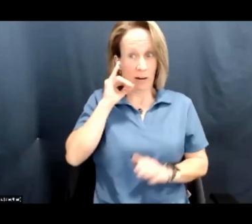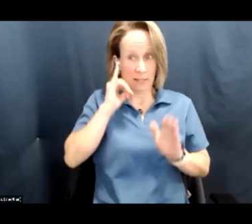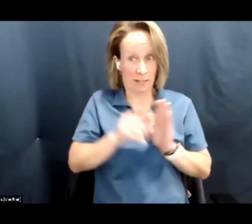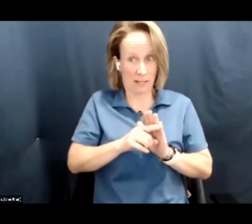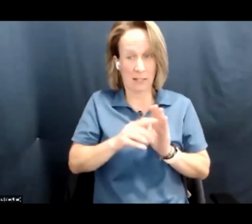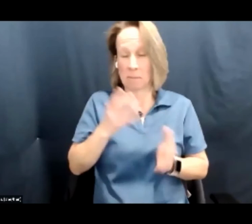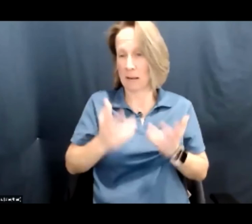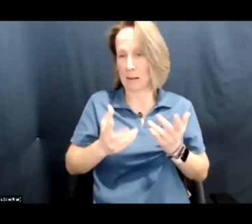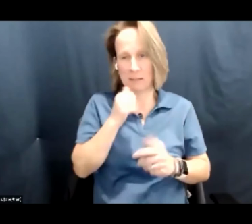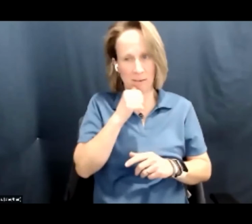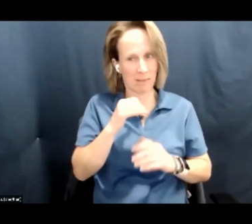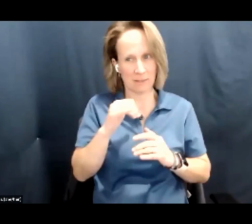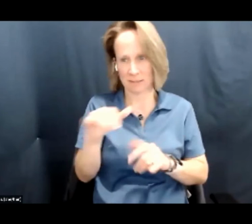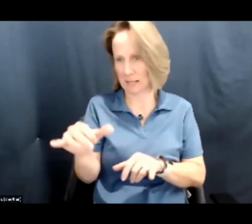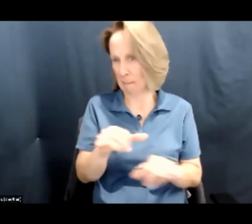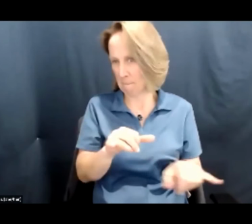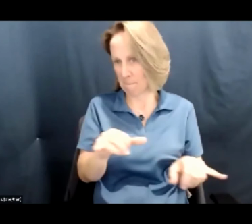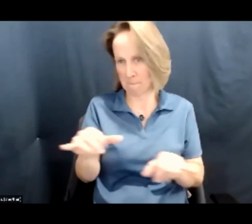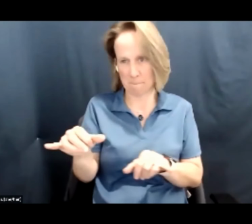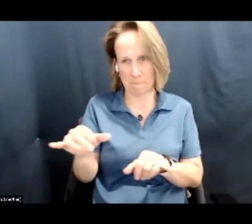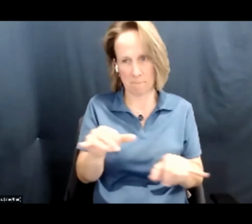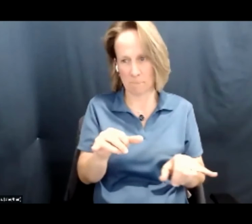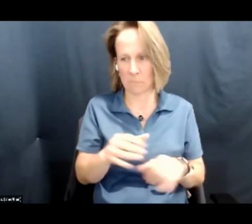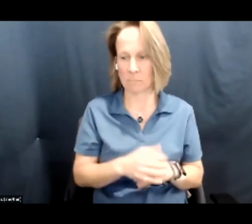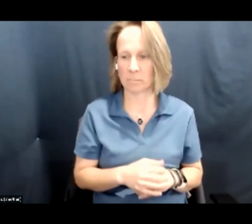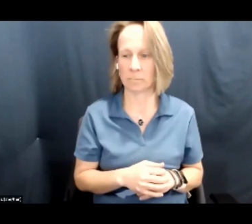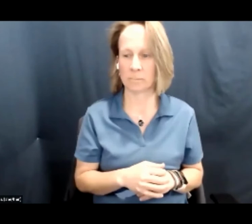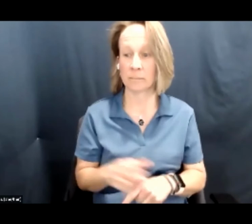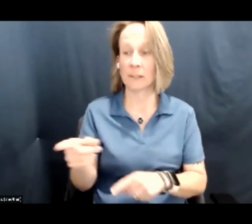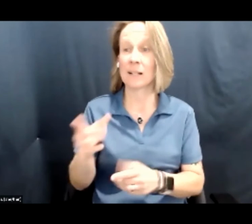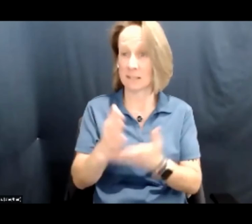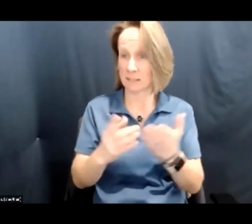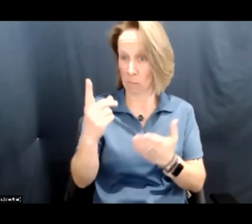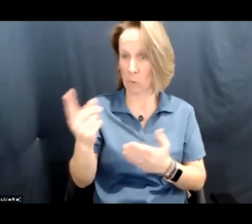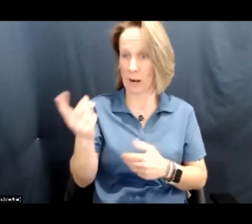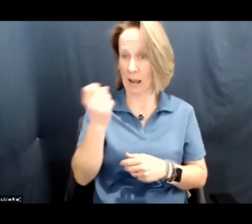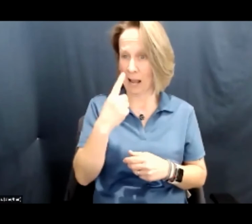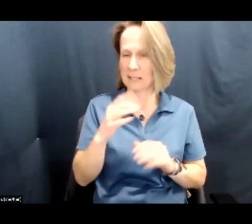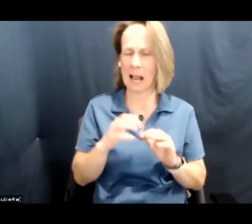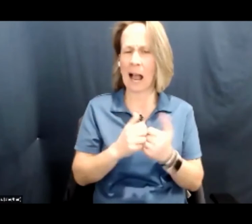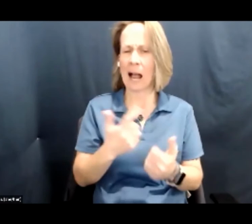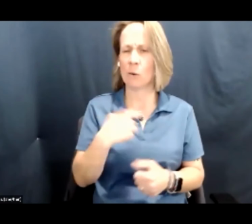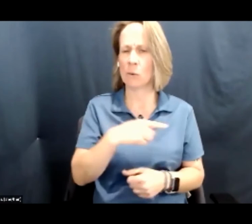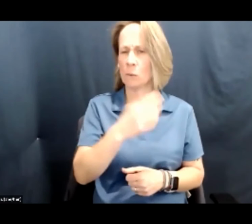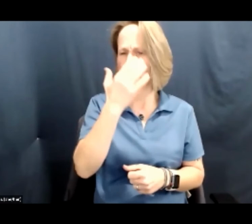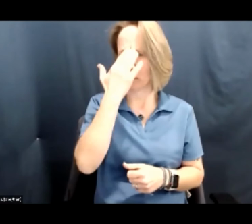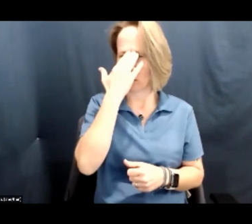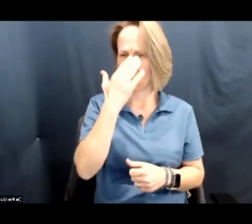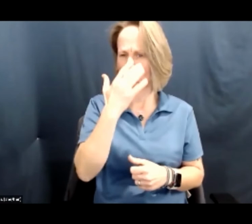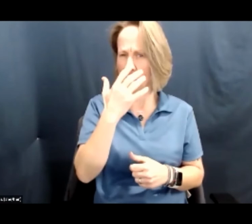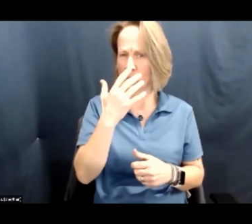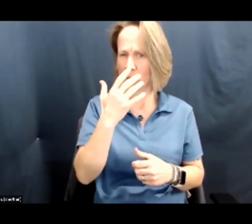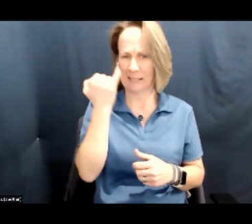So someone said, how do we know we need to ask? What if they are offended? That's a great question. So